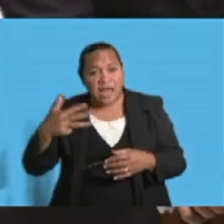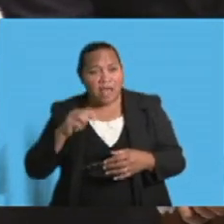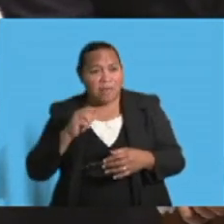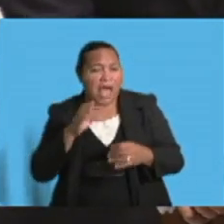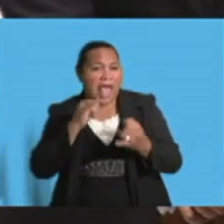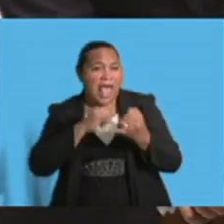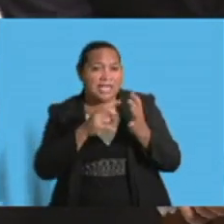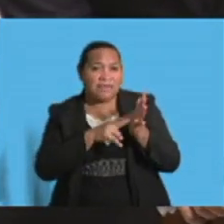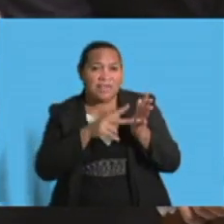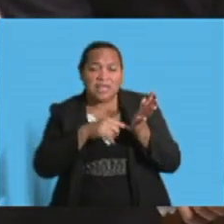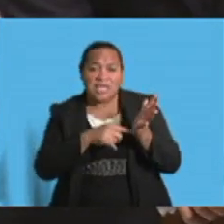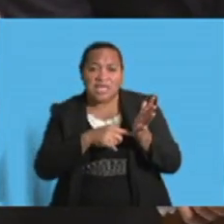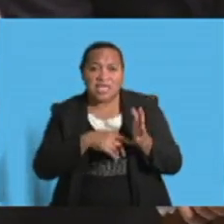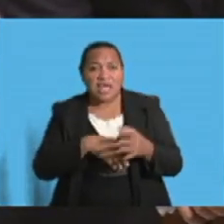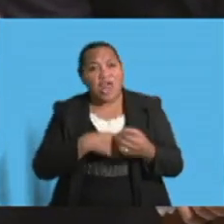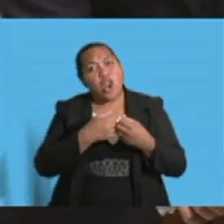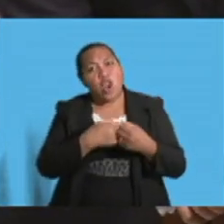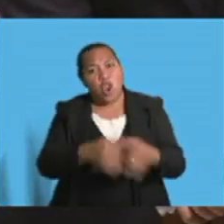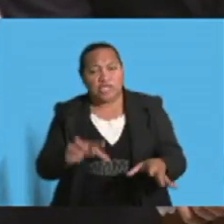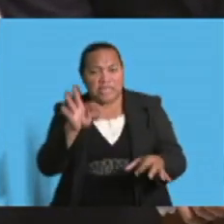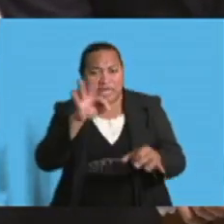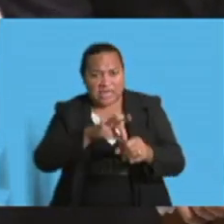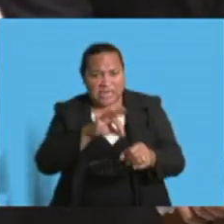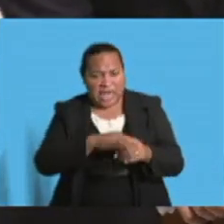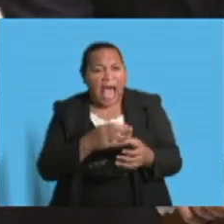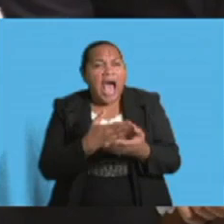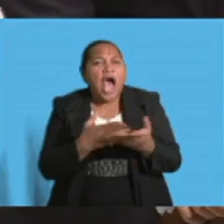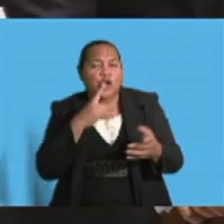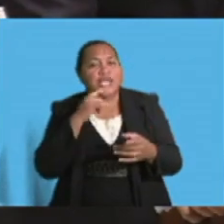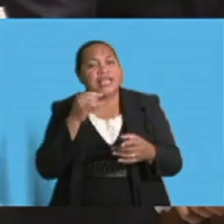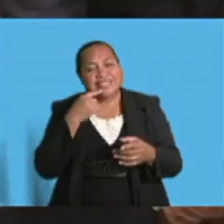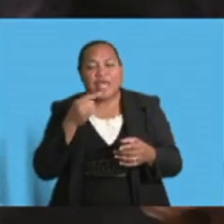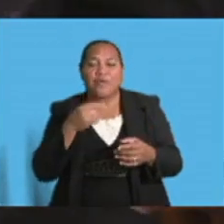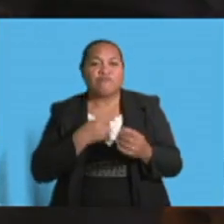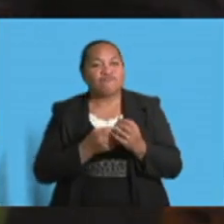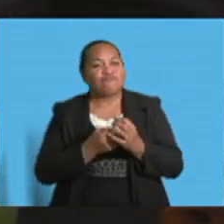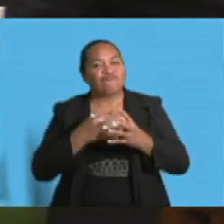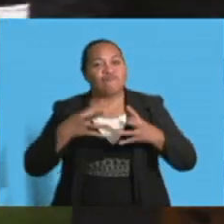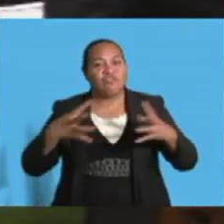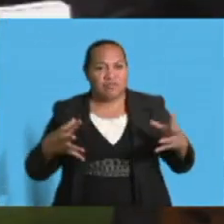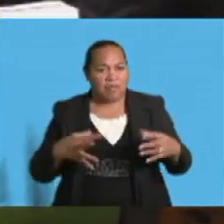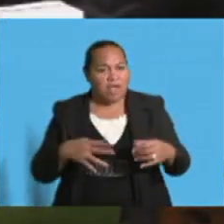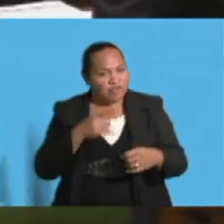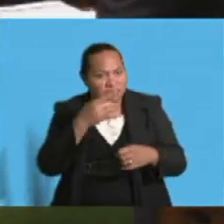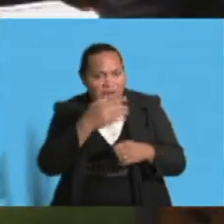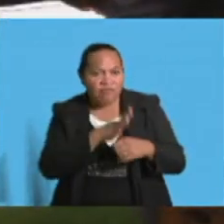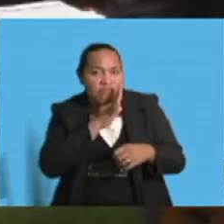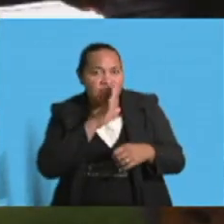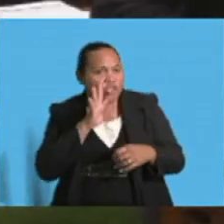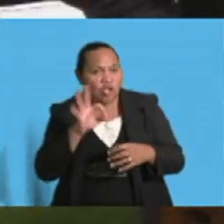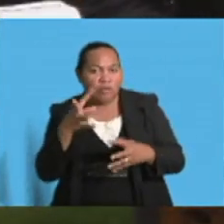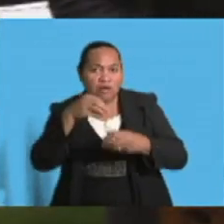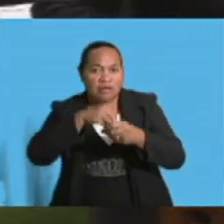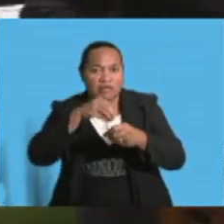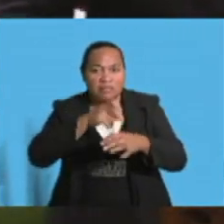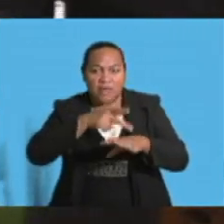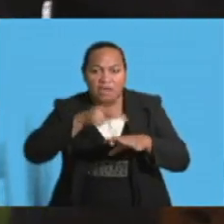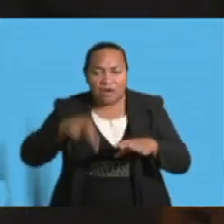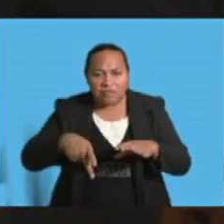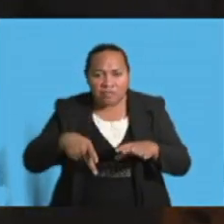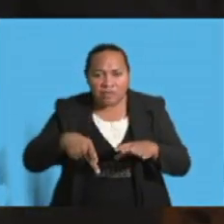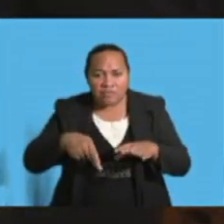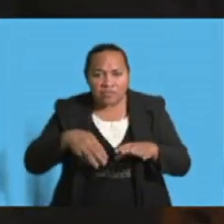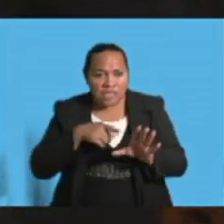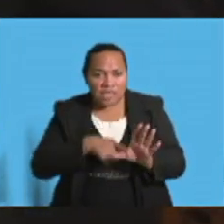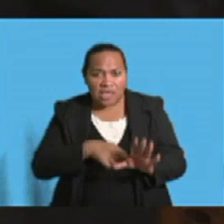elections. How can he take credit for growth in the economy when SVT was not even in government for most part of the year? Similarly, Madam Speaker, he is